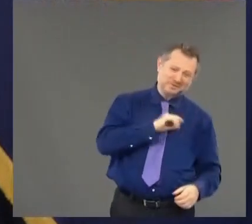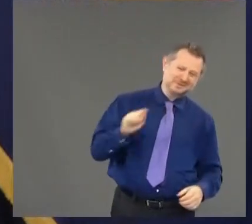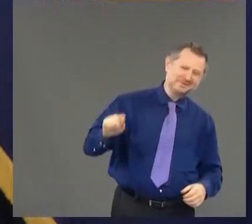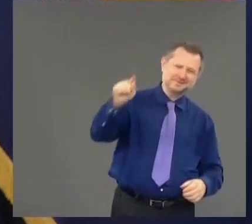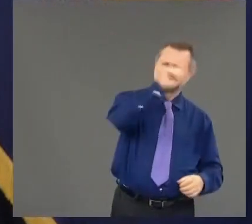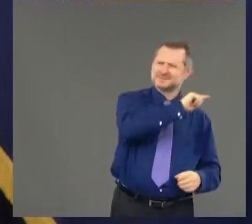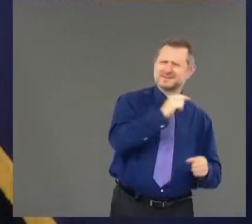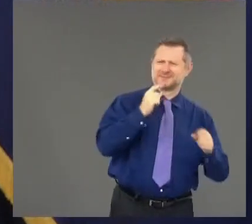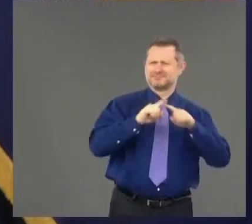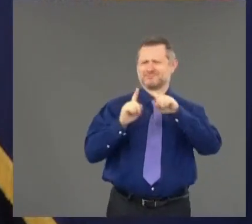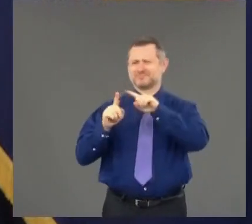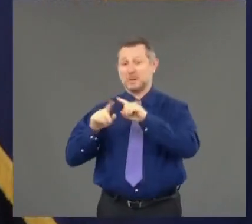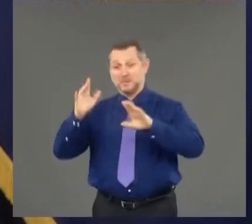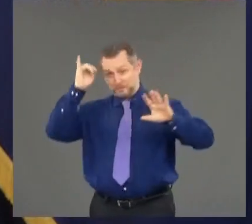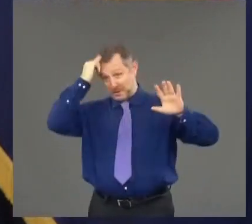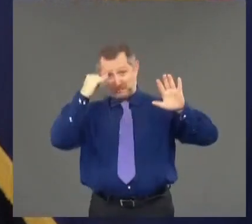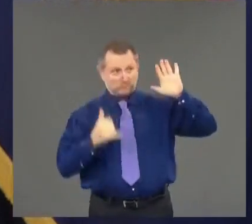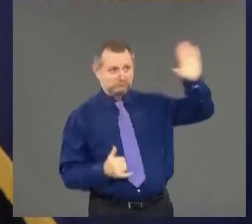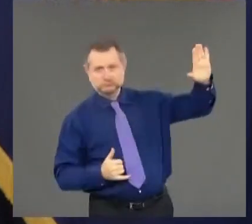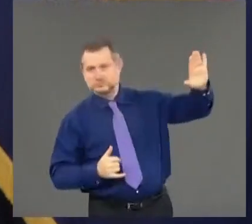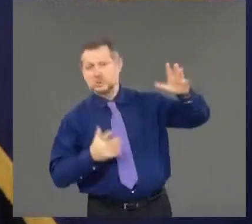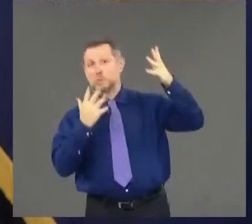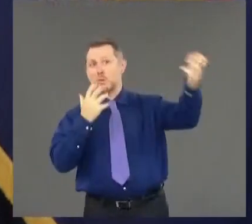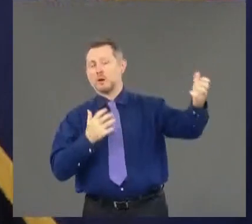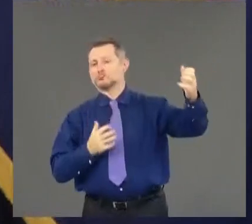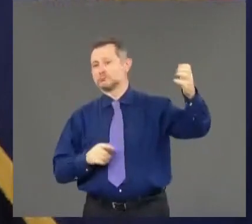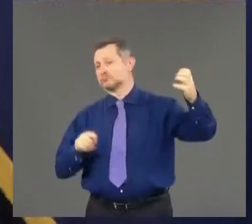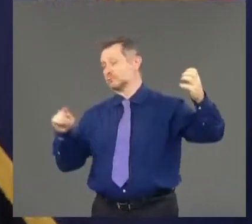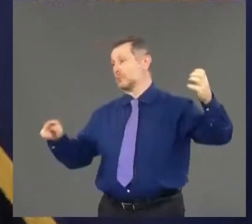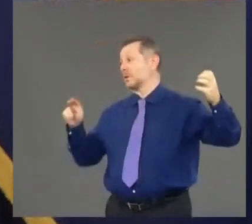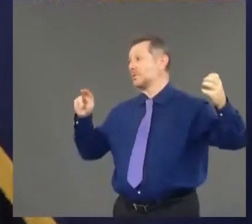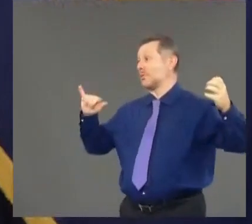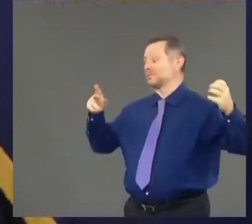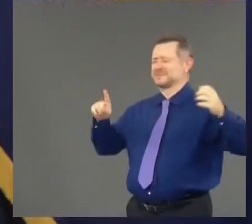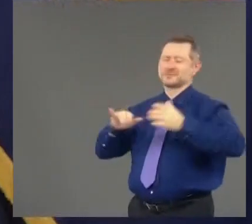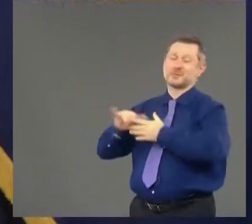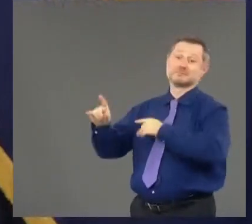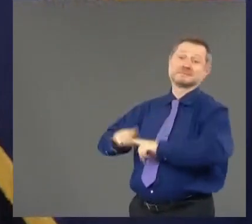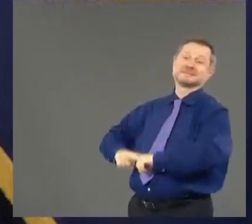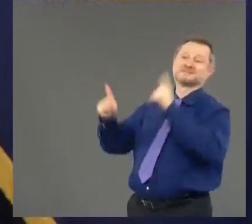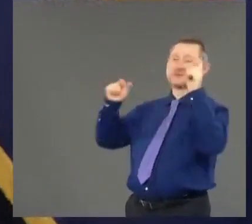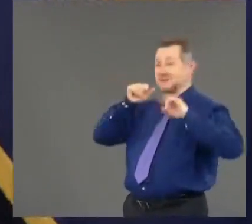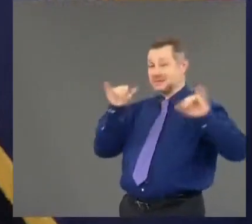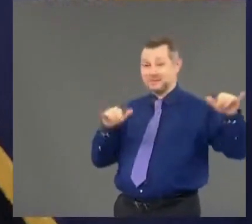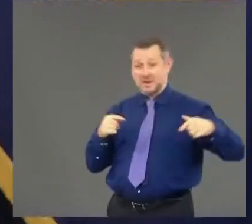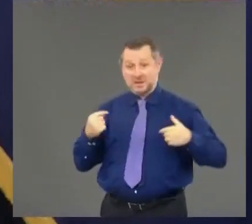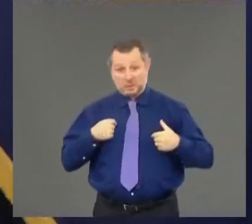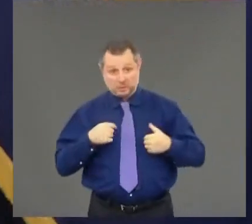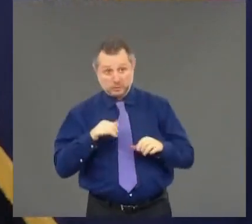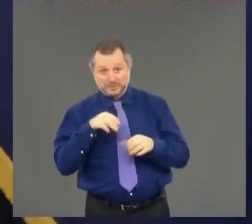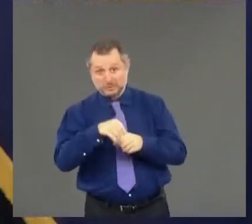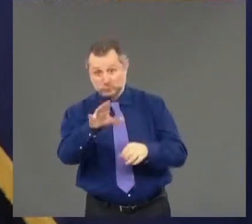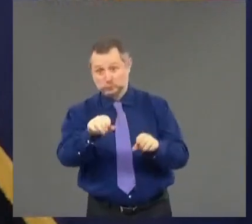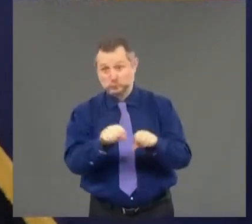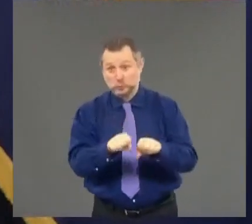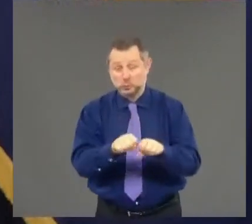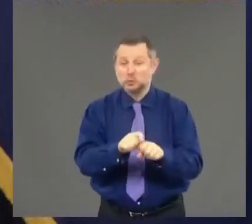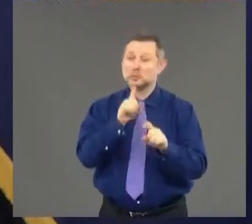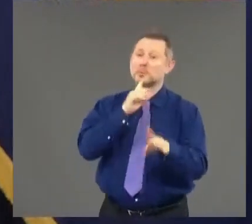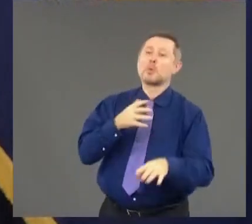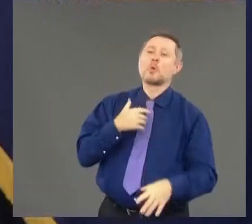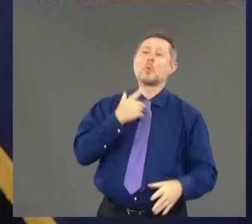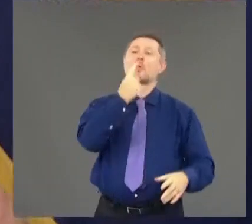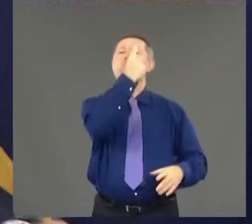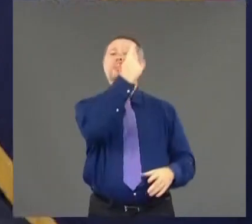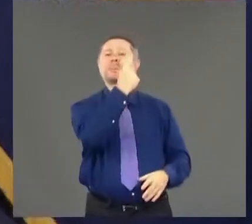is different from what NYPD wants. So if I were you and I was a reporter, and they said I cut the budget $1 billion, you know what I would have